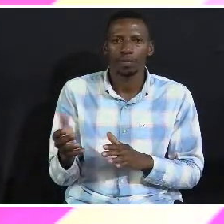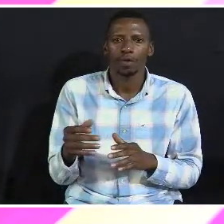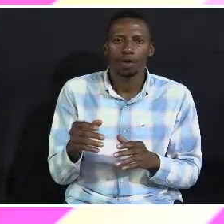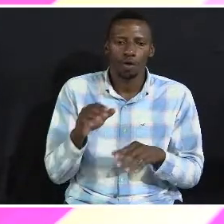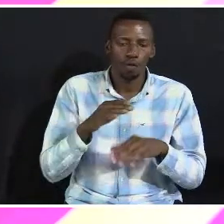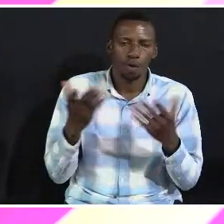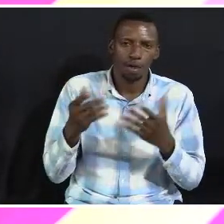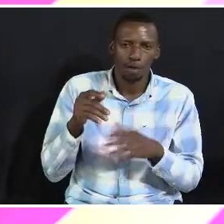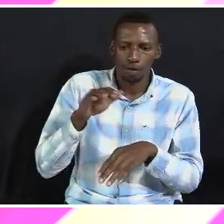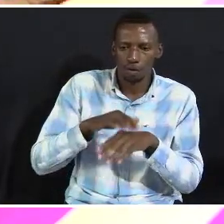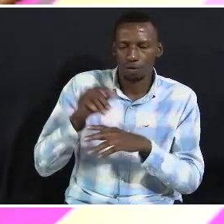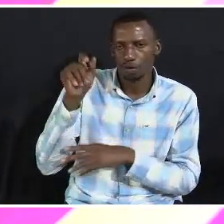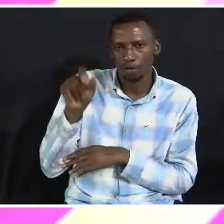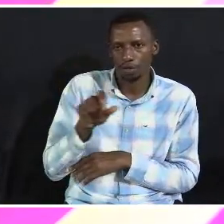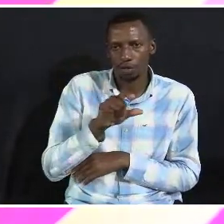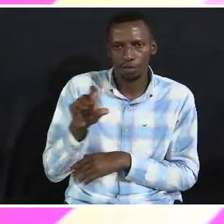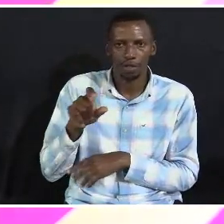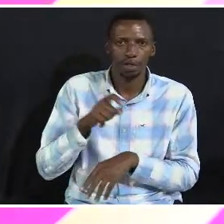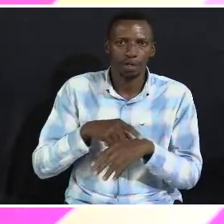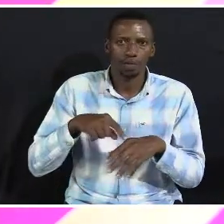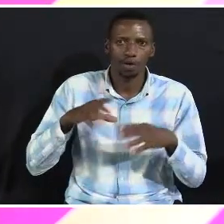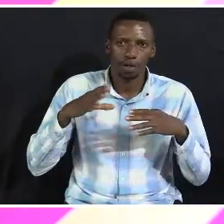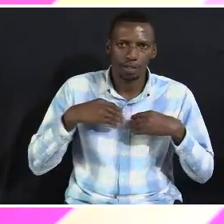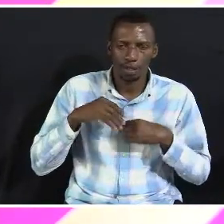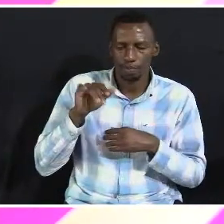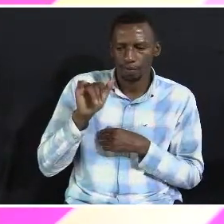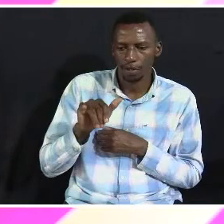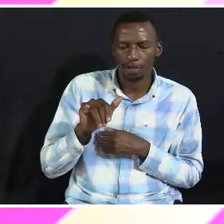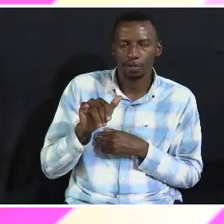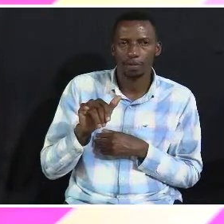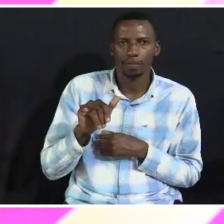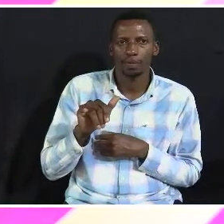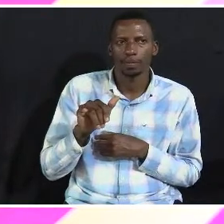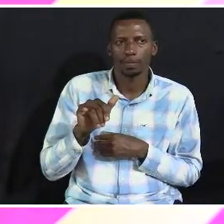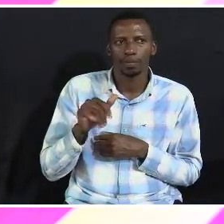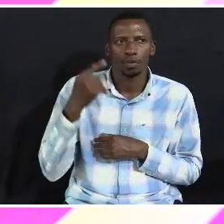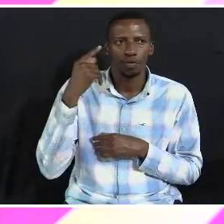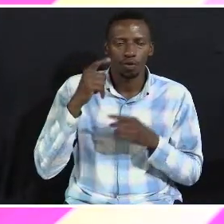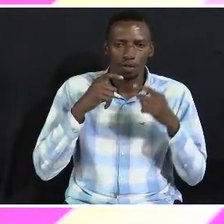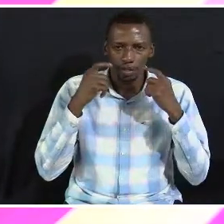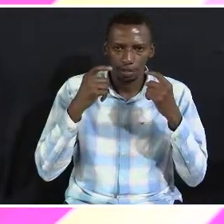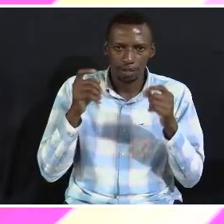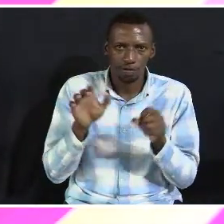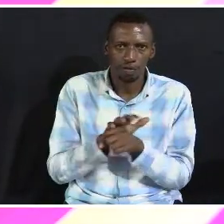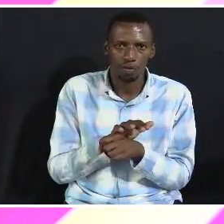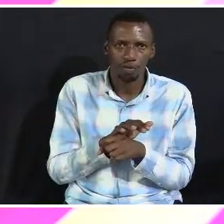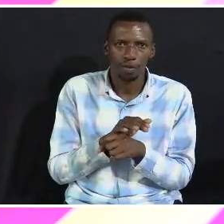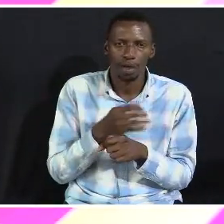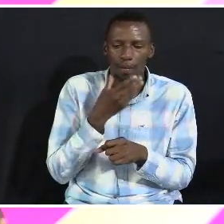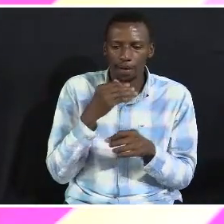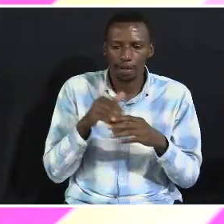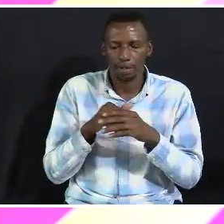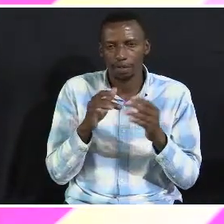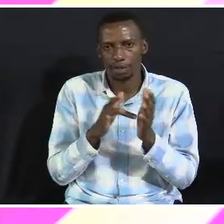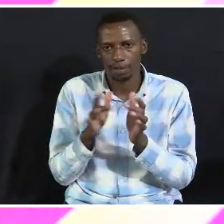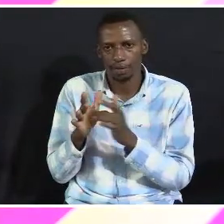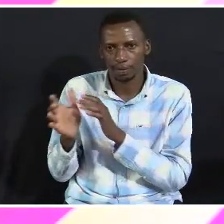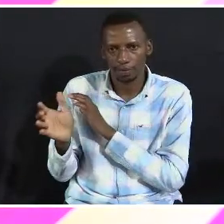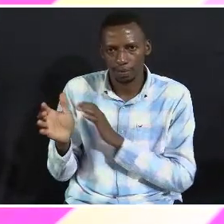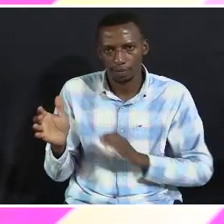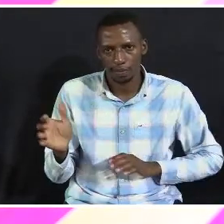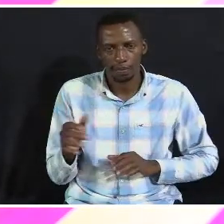on the cross. In accepting this provision made on behalf of sinful man in Jesus Christ, which is by